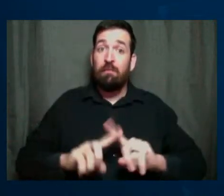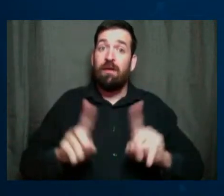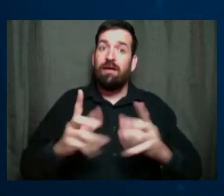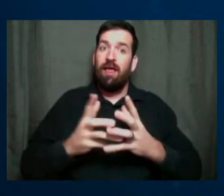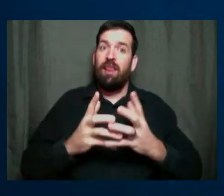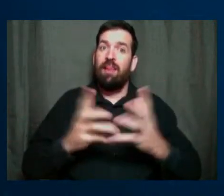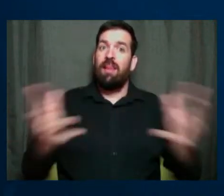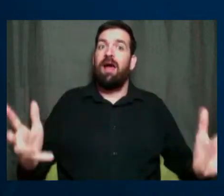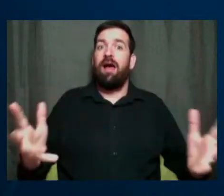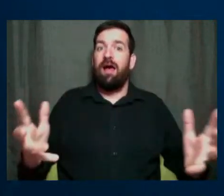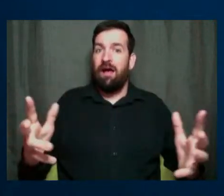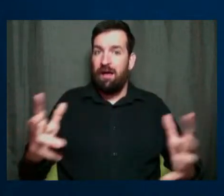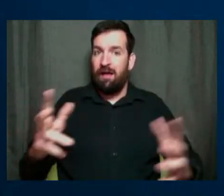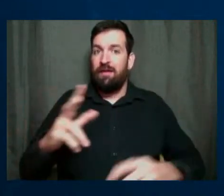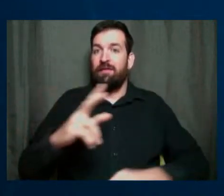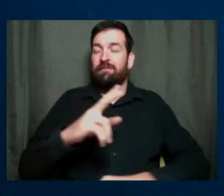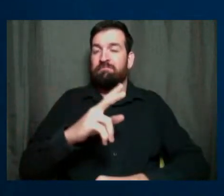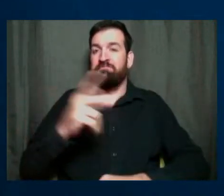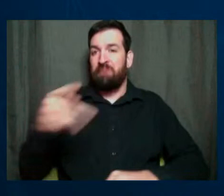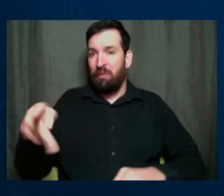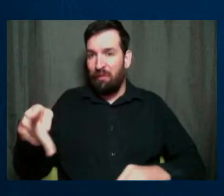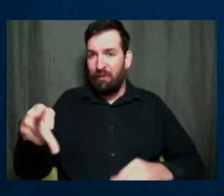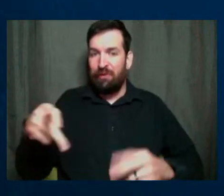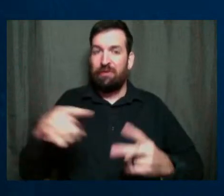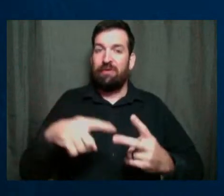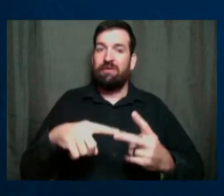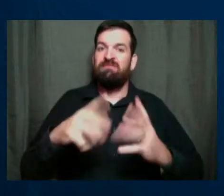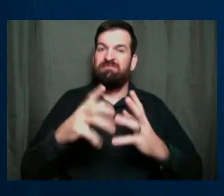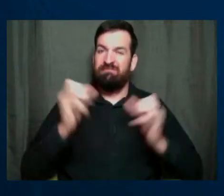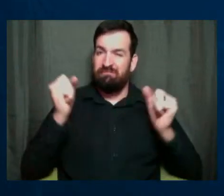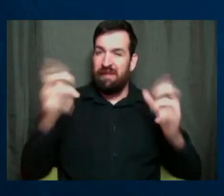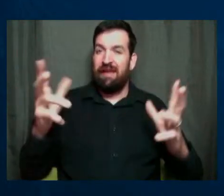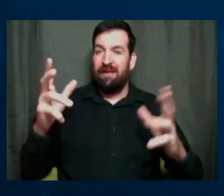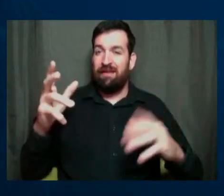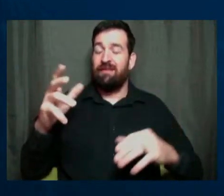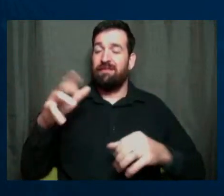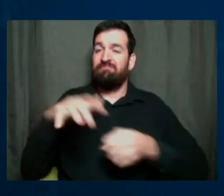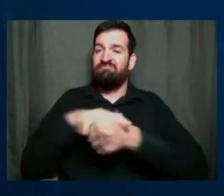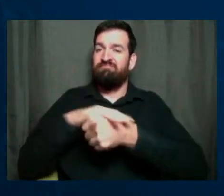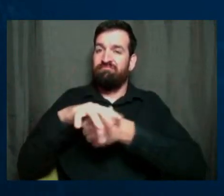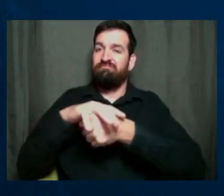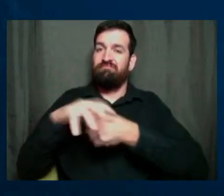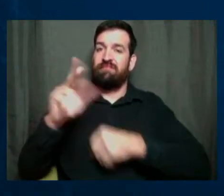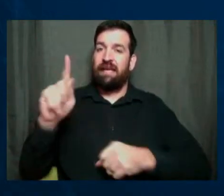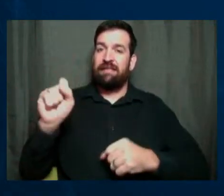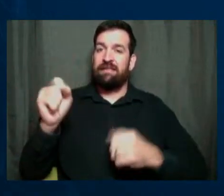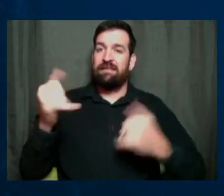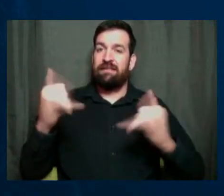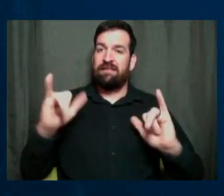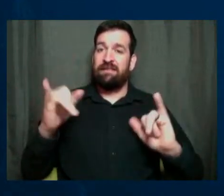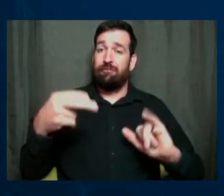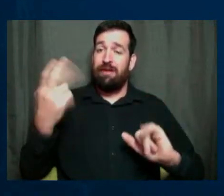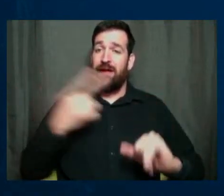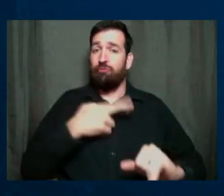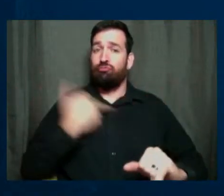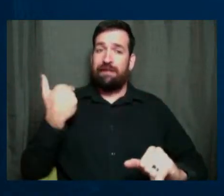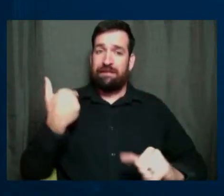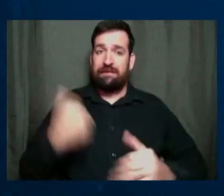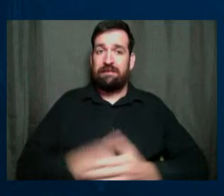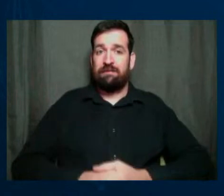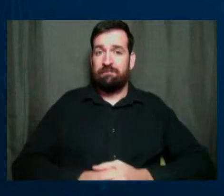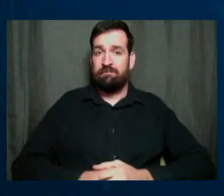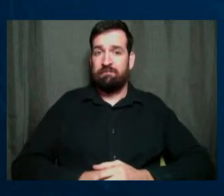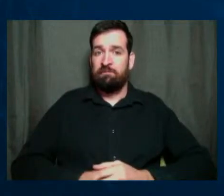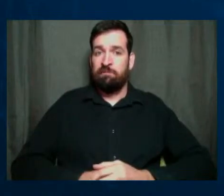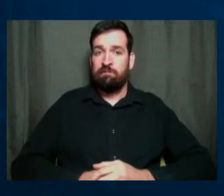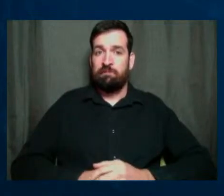lot of areas around Kansas, a lot of counties where there still are higher risk levels. So I think we have to be a